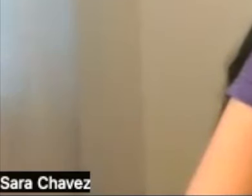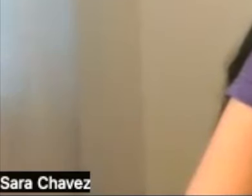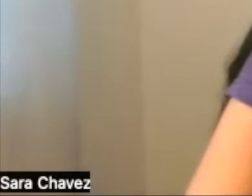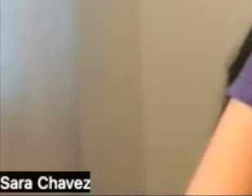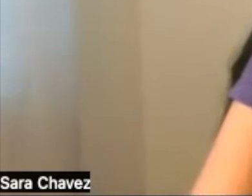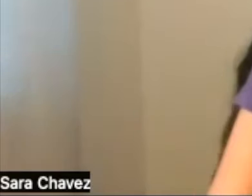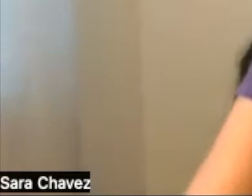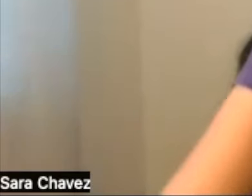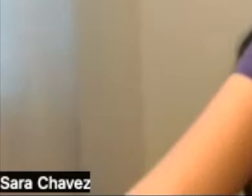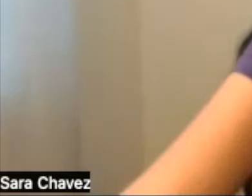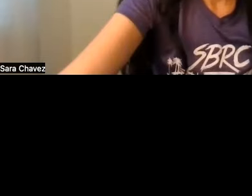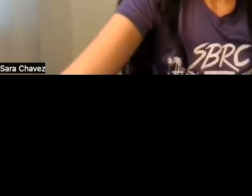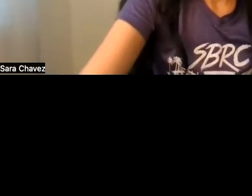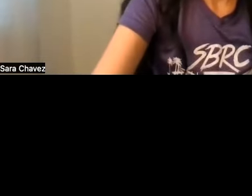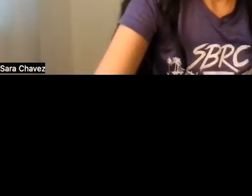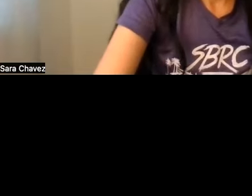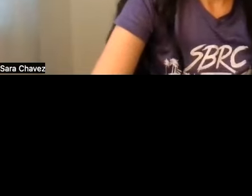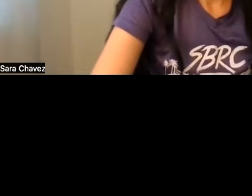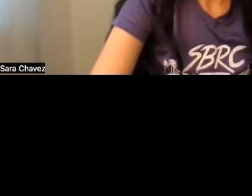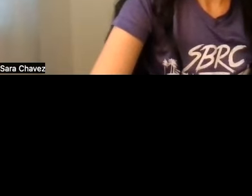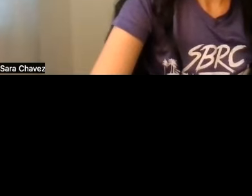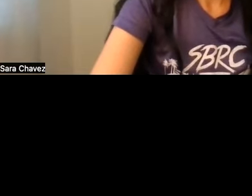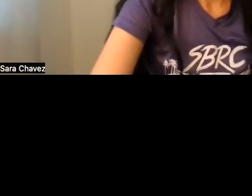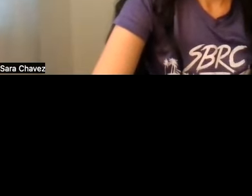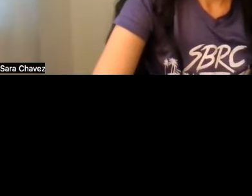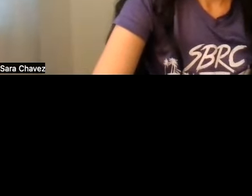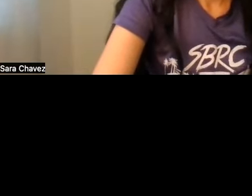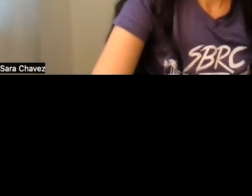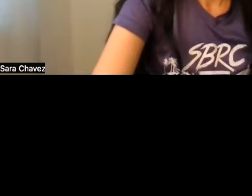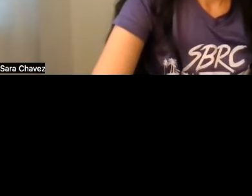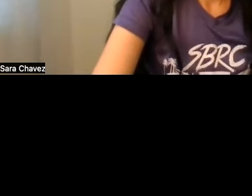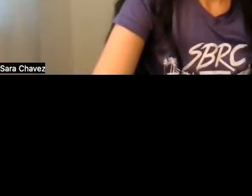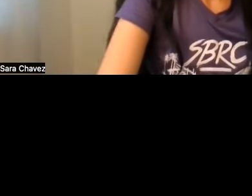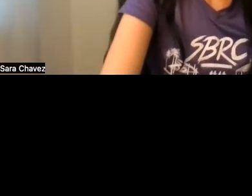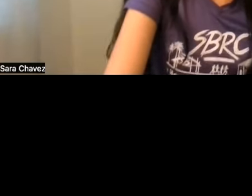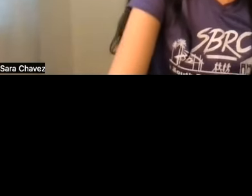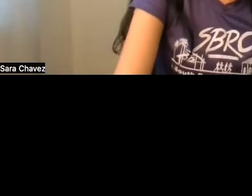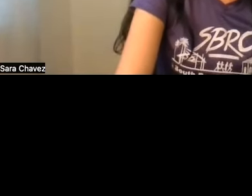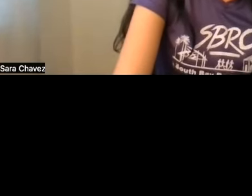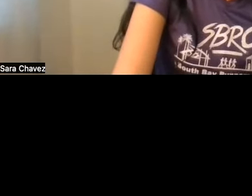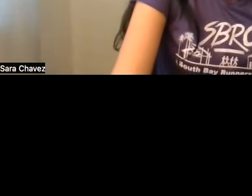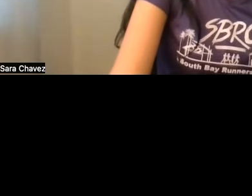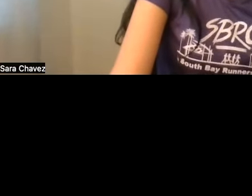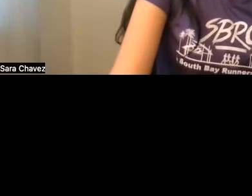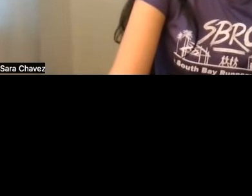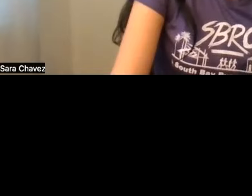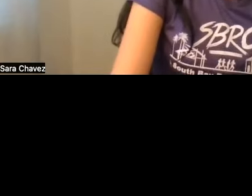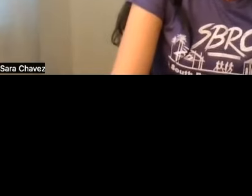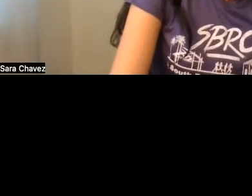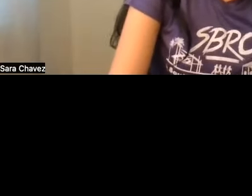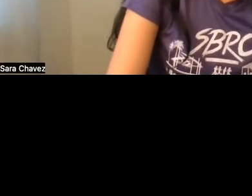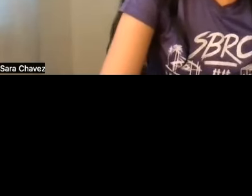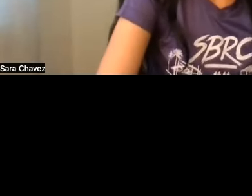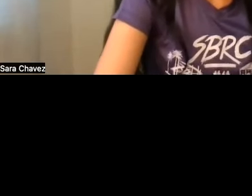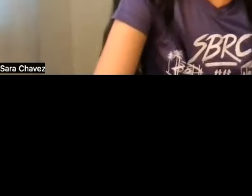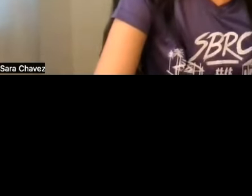That's good. Mm-hmm. What did you do to prepare for your first marathon? You mentioned threshold training. I'm not sure what else.